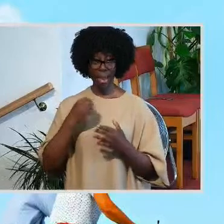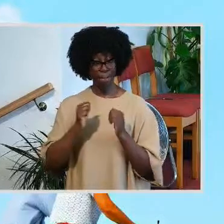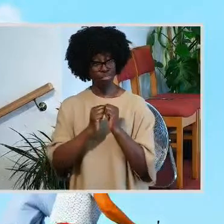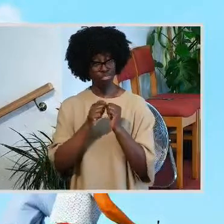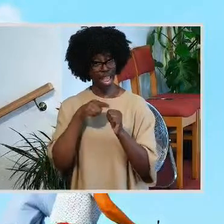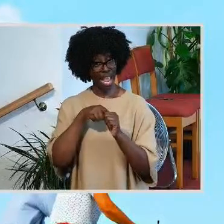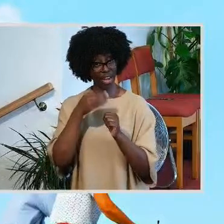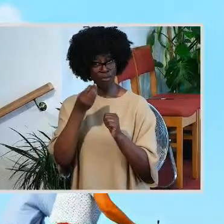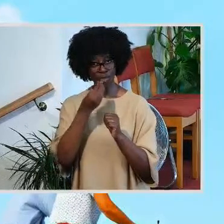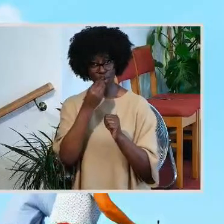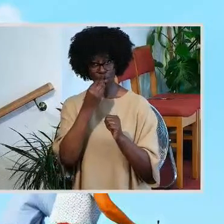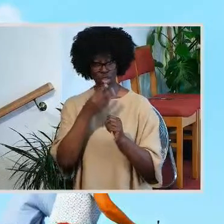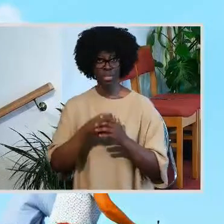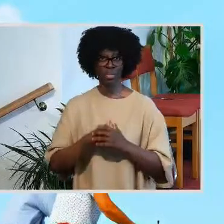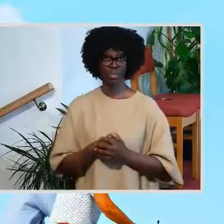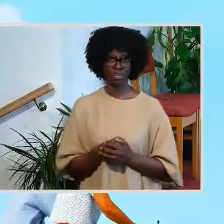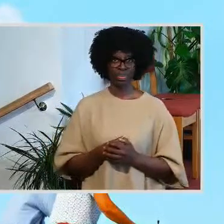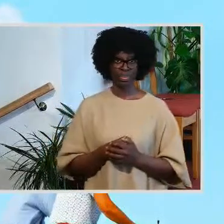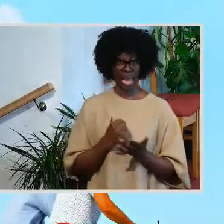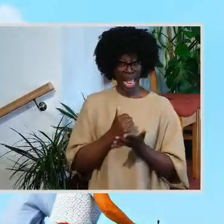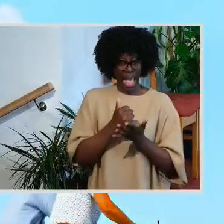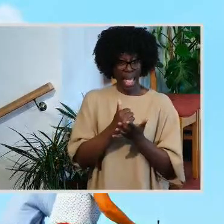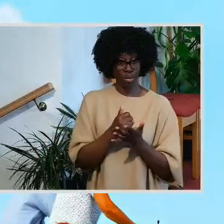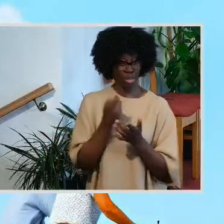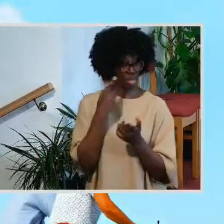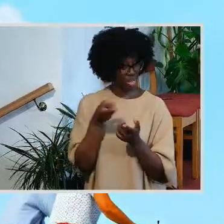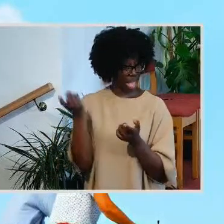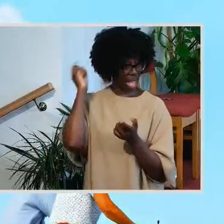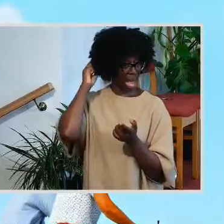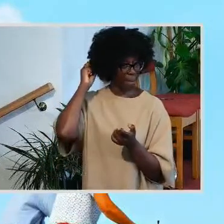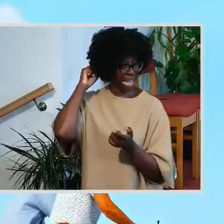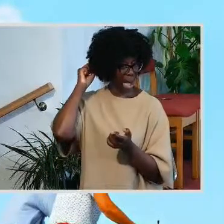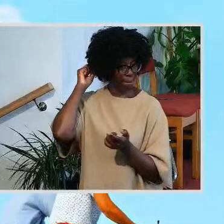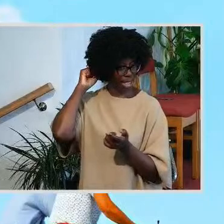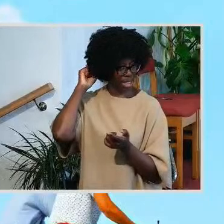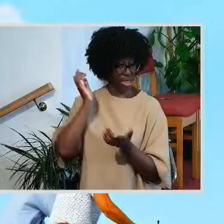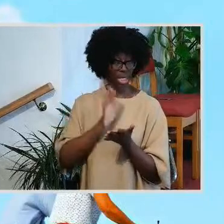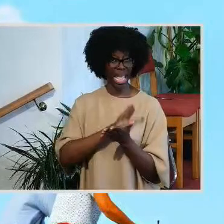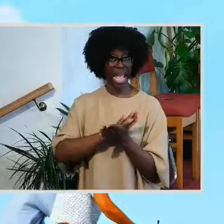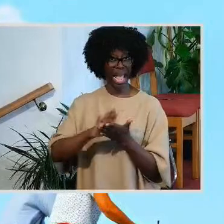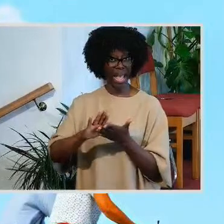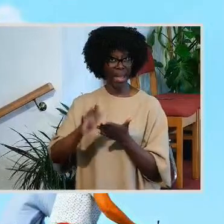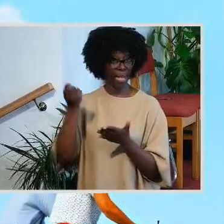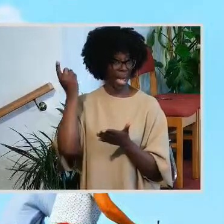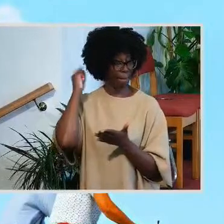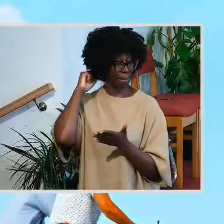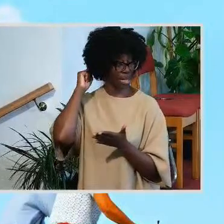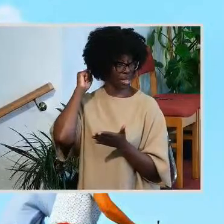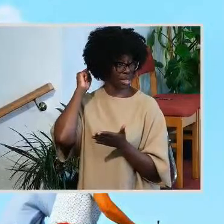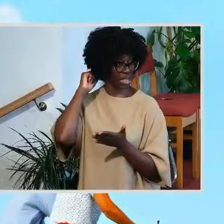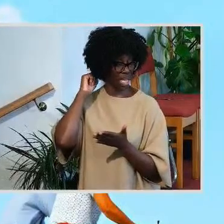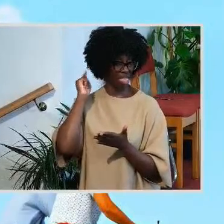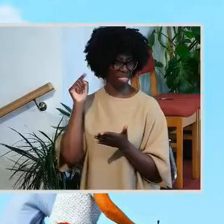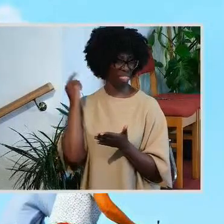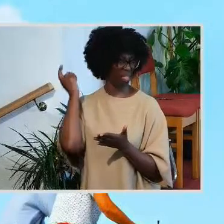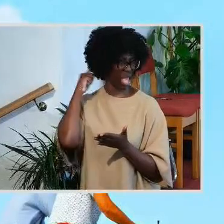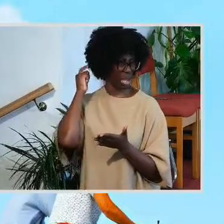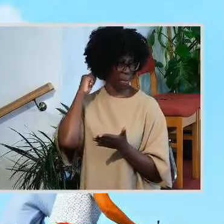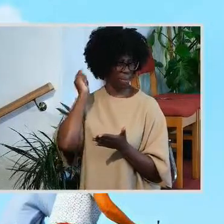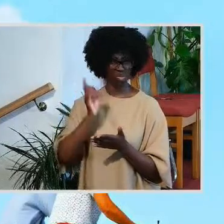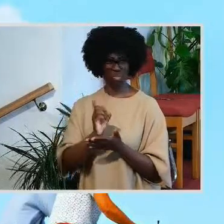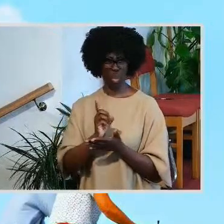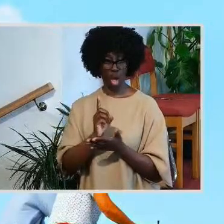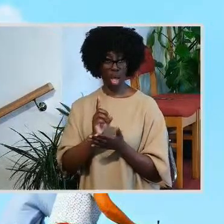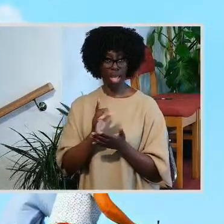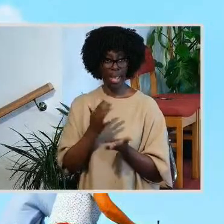of that area, the hippocampus that I showed earlier. If you remember, there's a little red stripe. And that's the area of memory. So in a